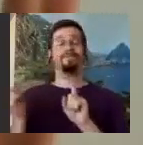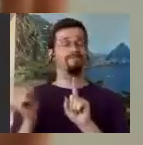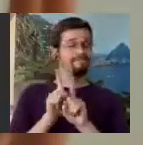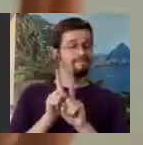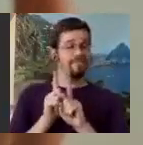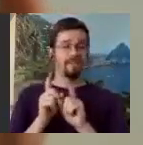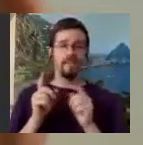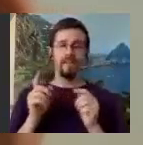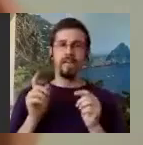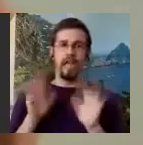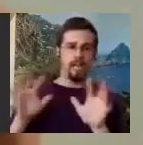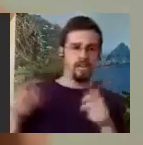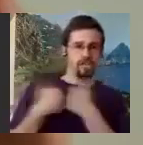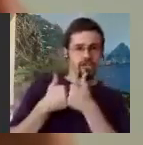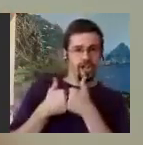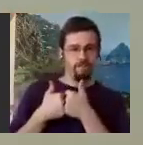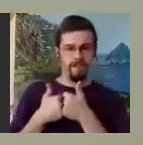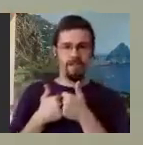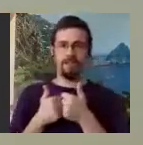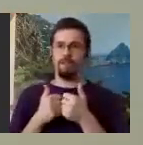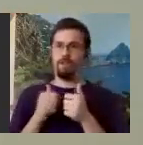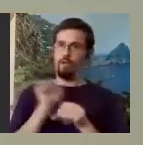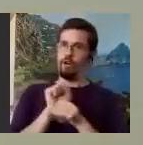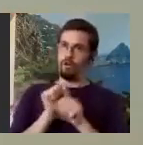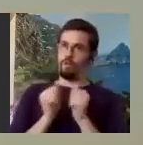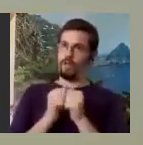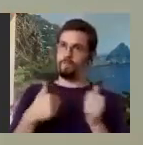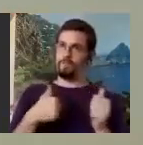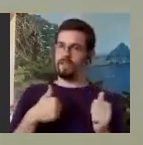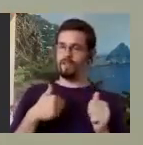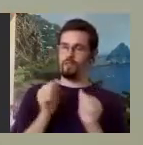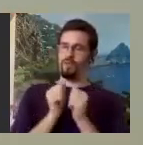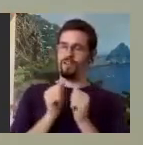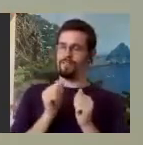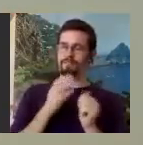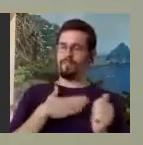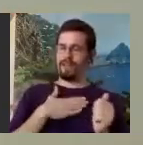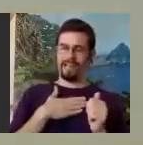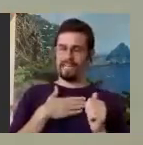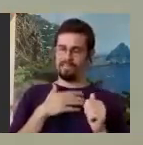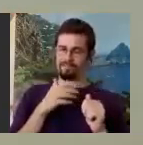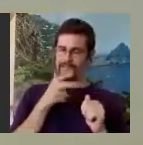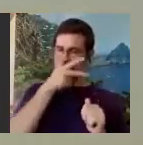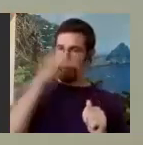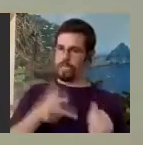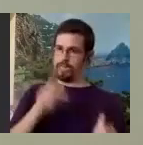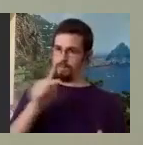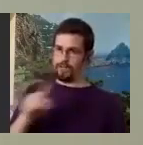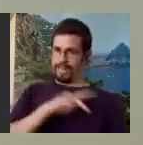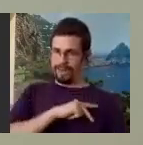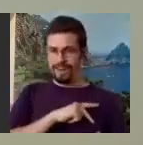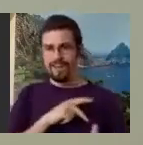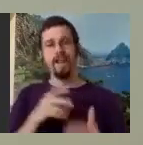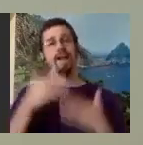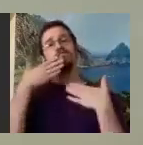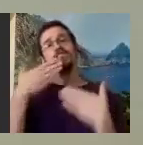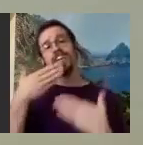working with us. Thank you for giving us the idea of actually developing the app. Jake Chasan, thank